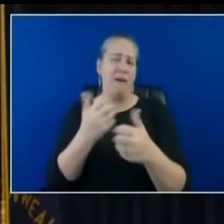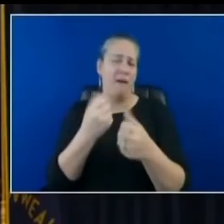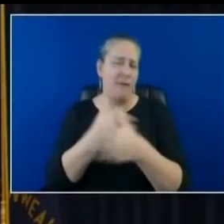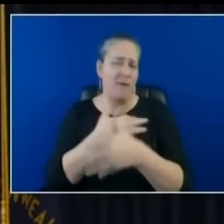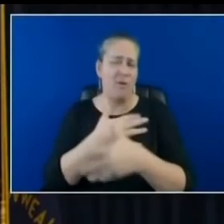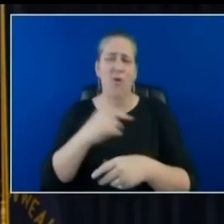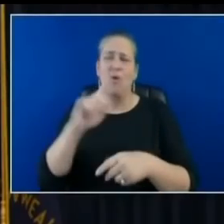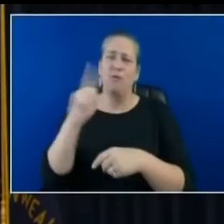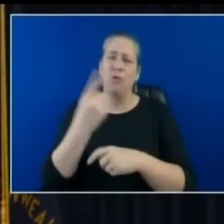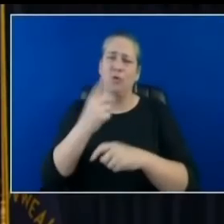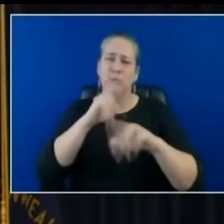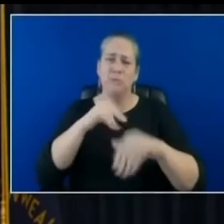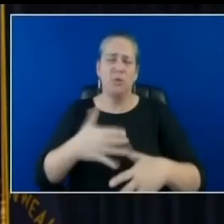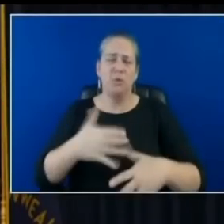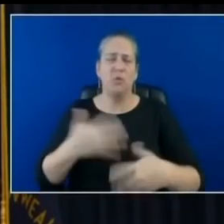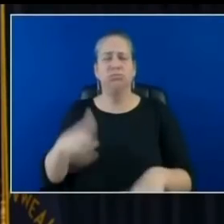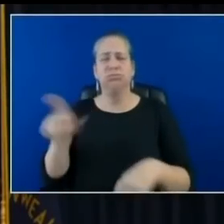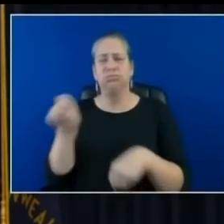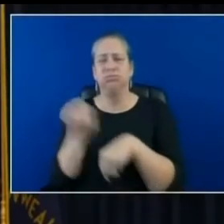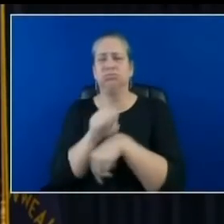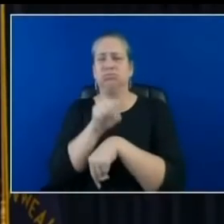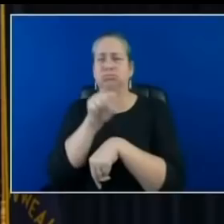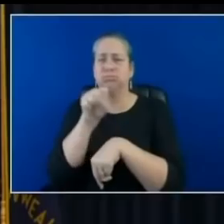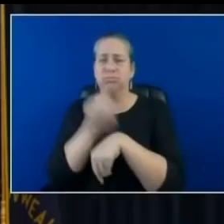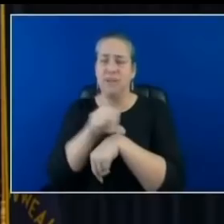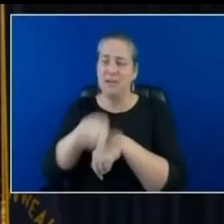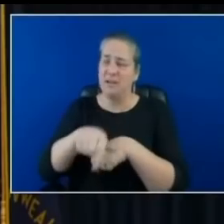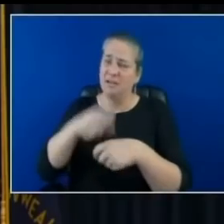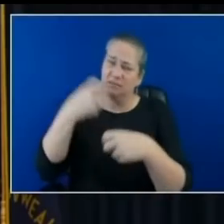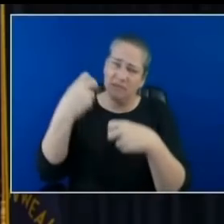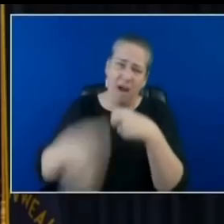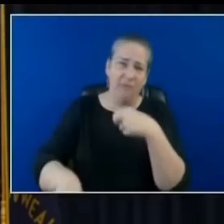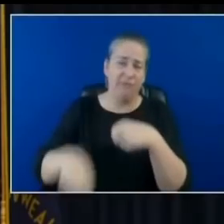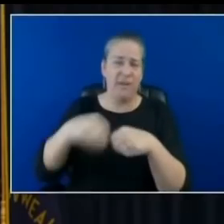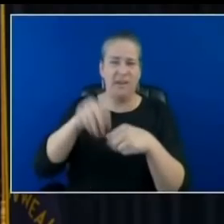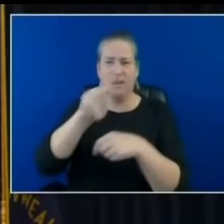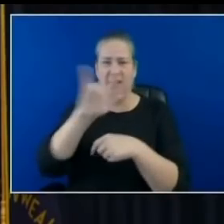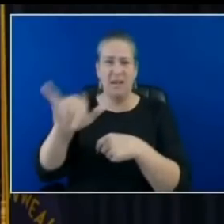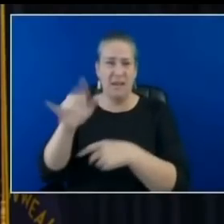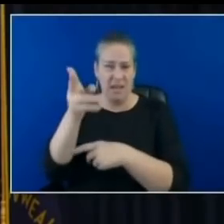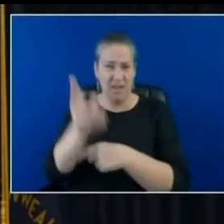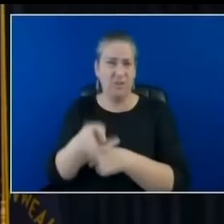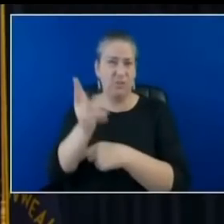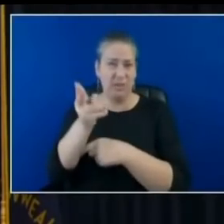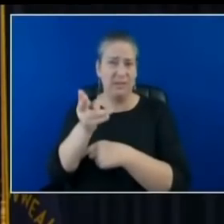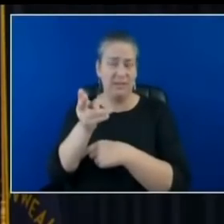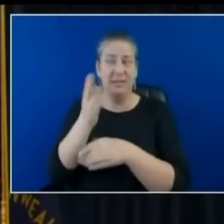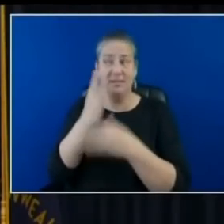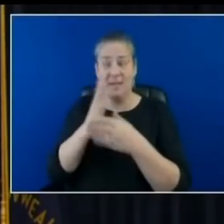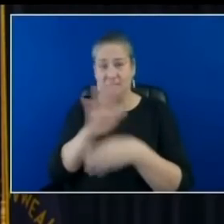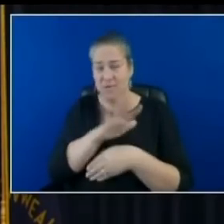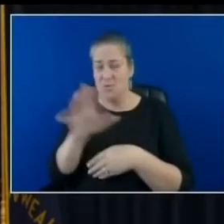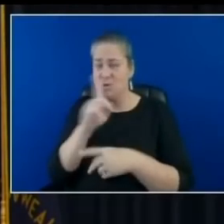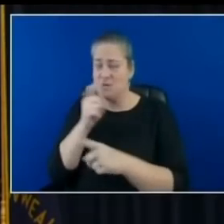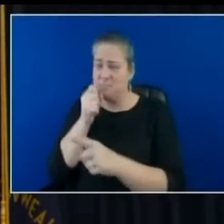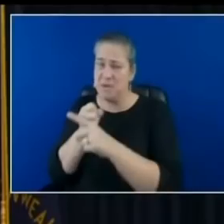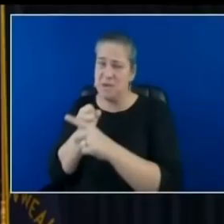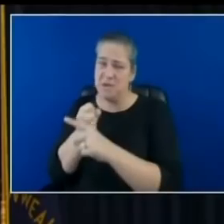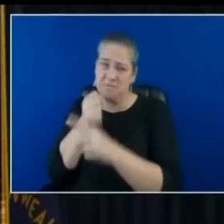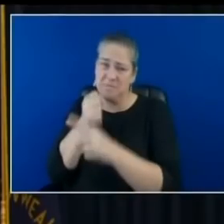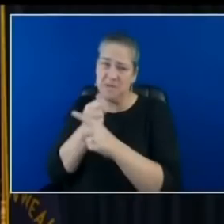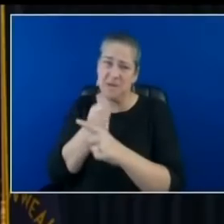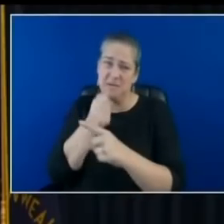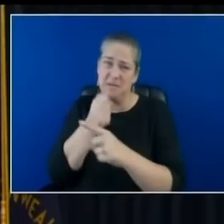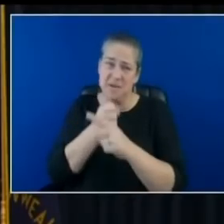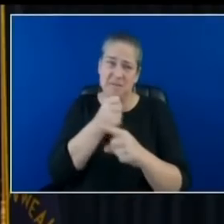toughest nights in Kentucky history, and some areas have been hit in ways that are hard to